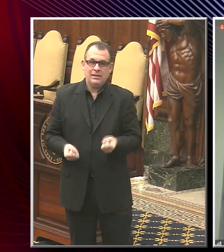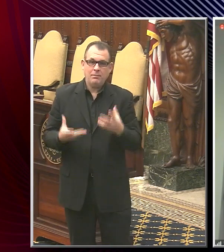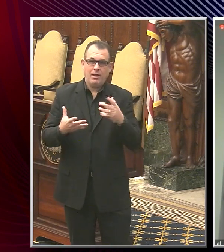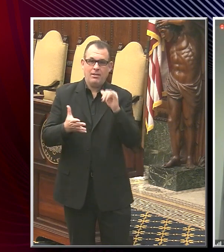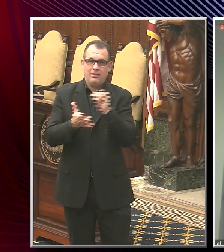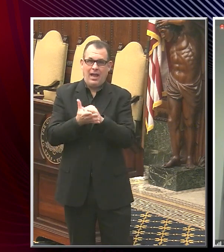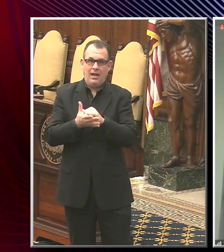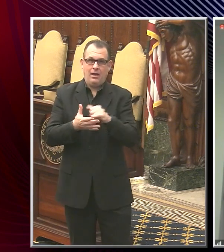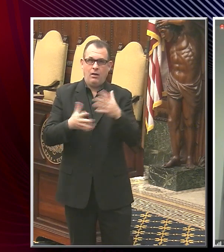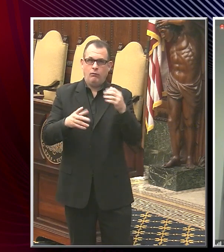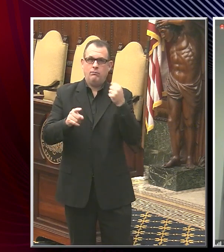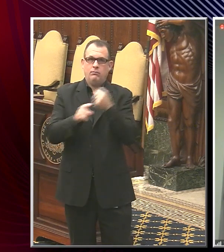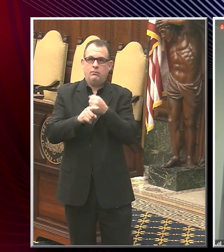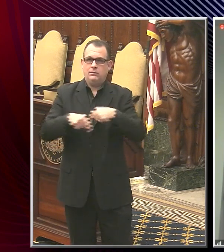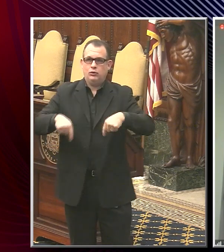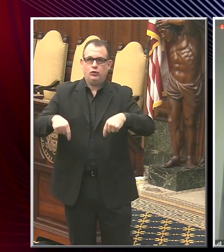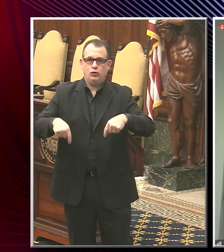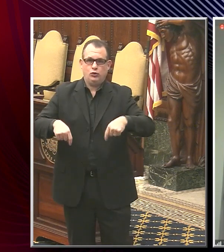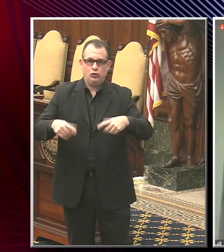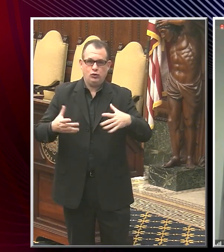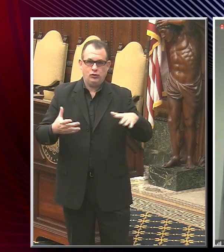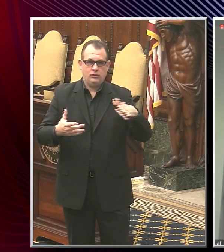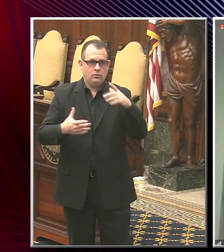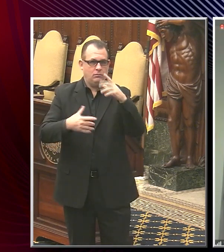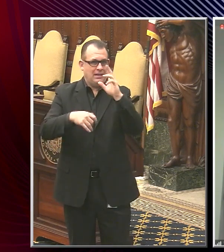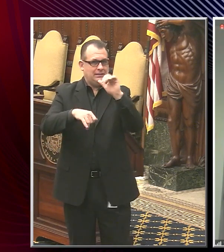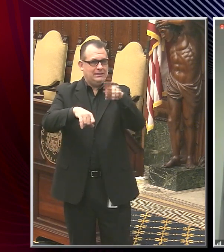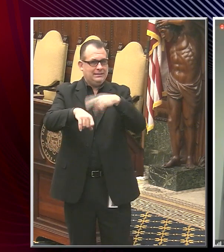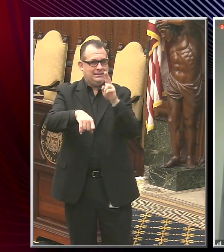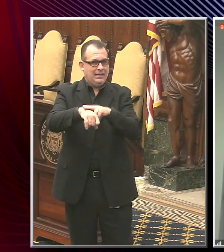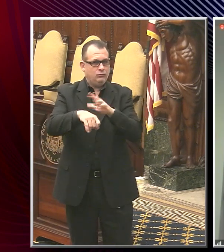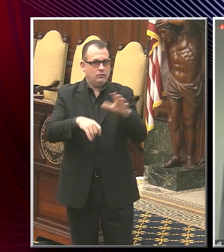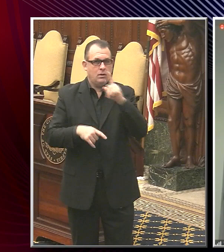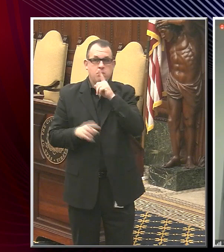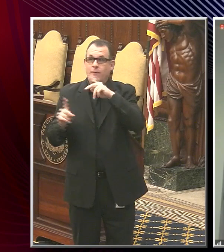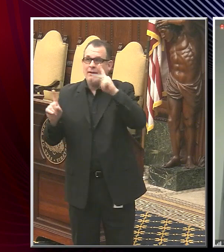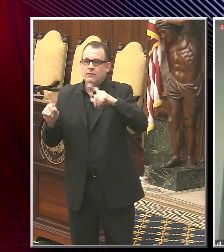here. And that's a national issue, not just for Philadelphia.